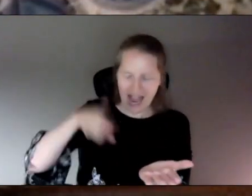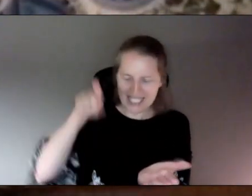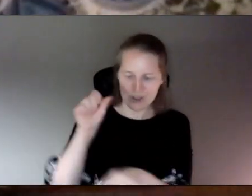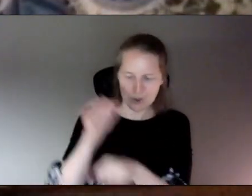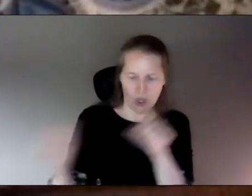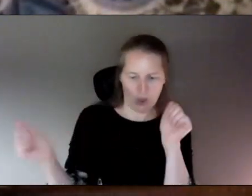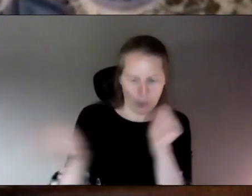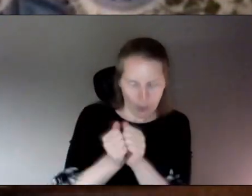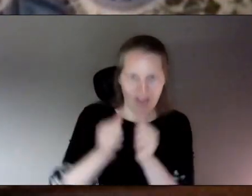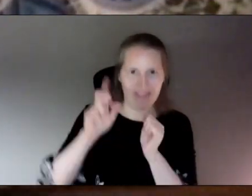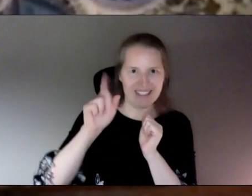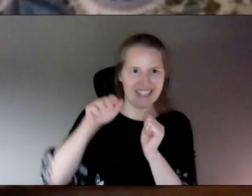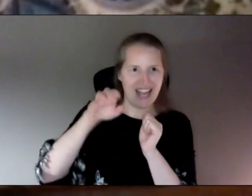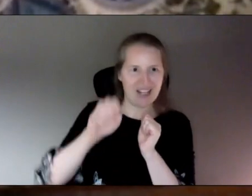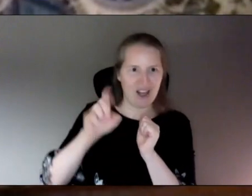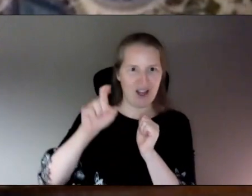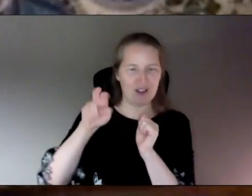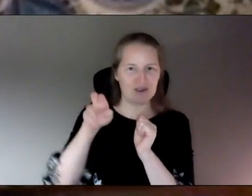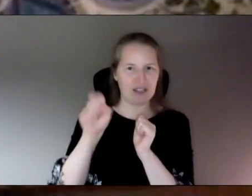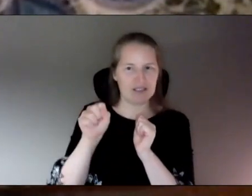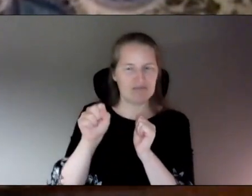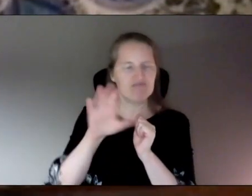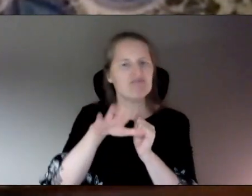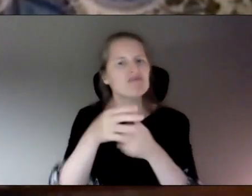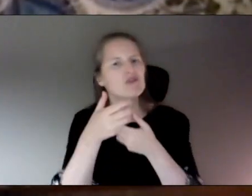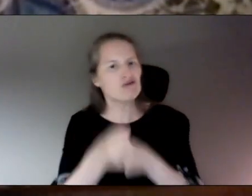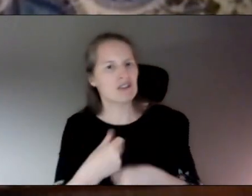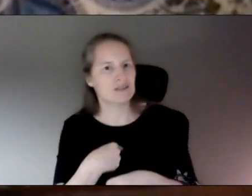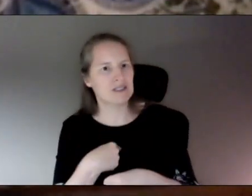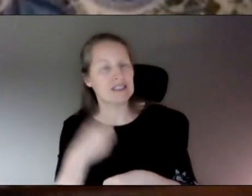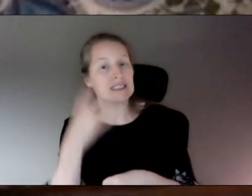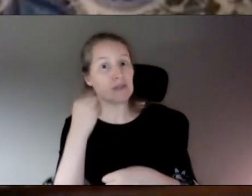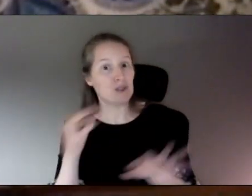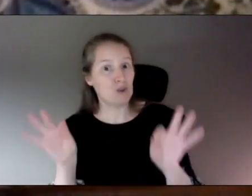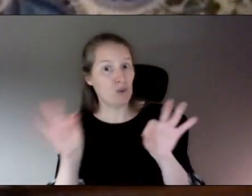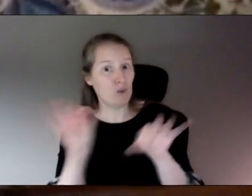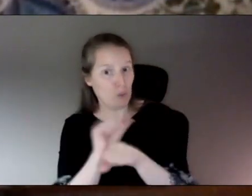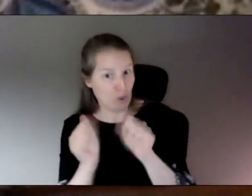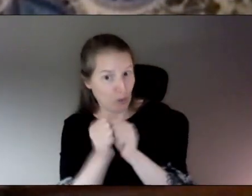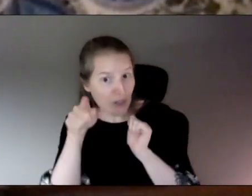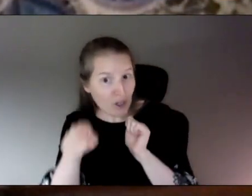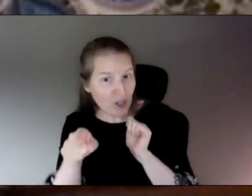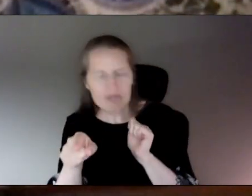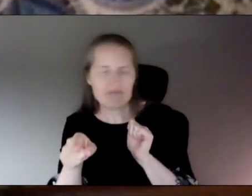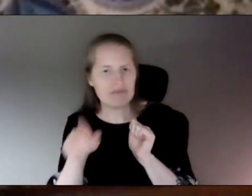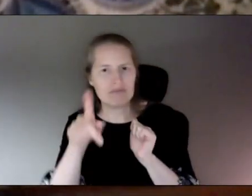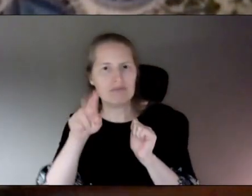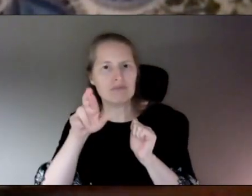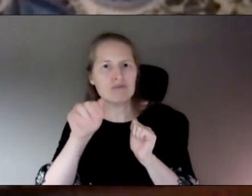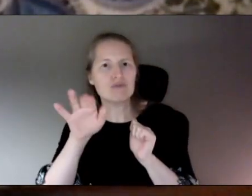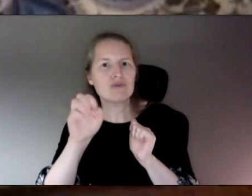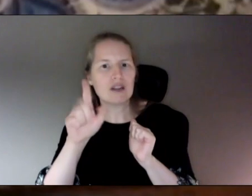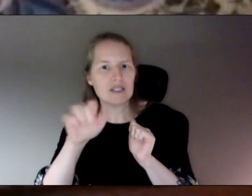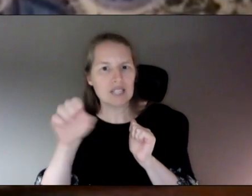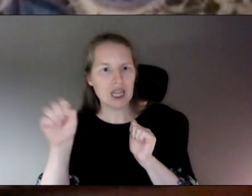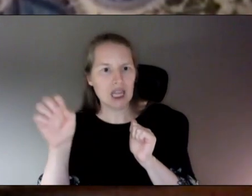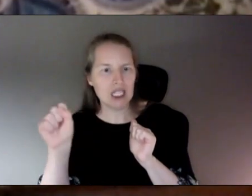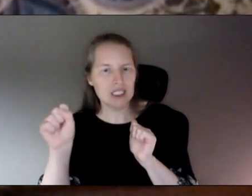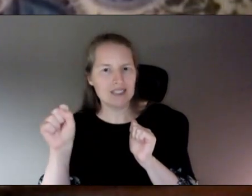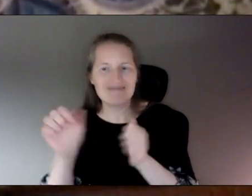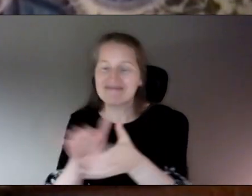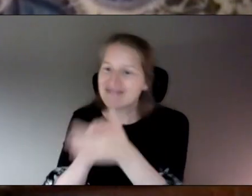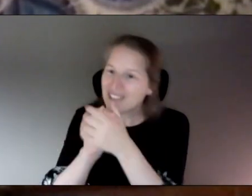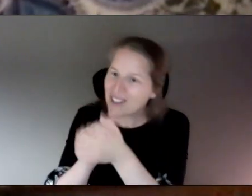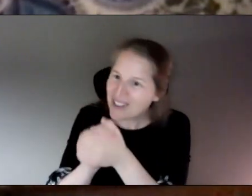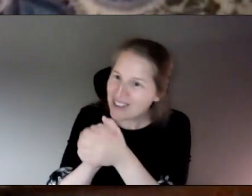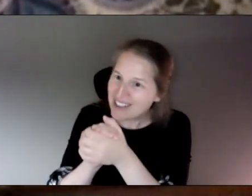with Danielle Drakes. Trust me, the experience to work with her is priceless. Congratulations.